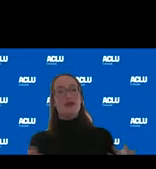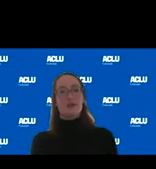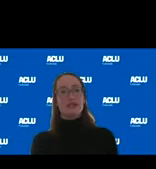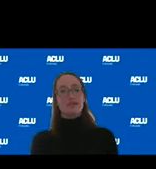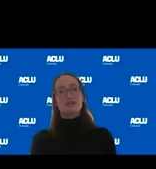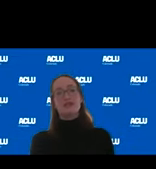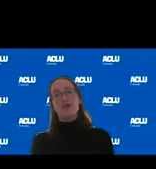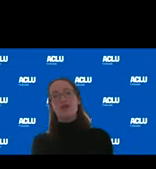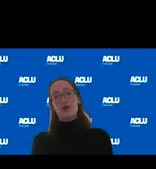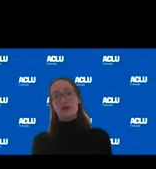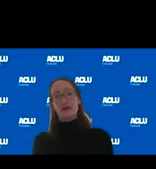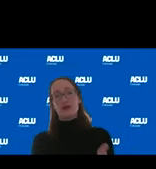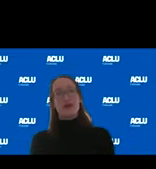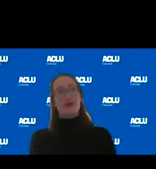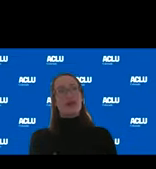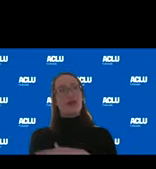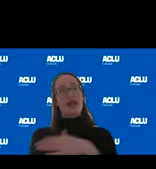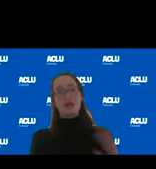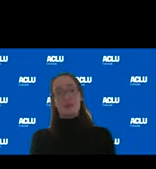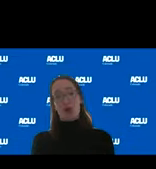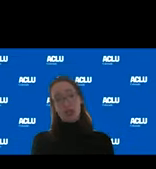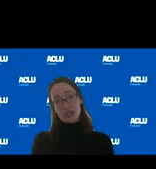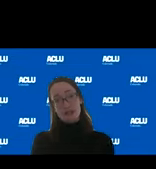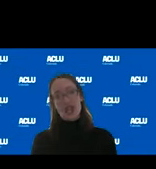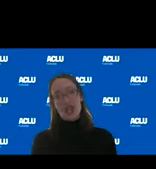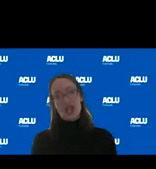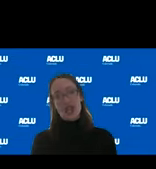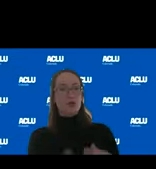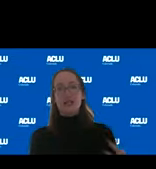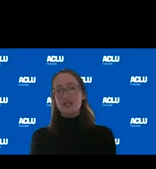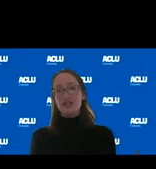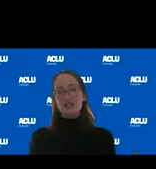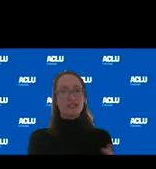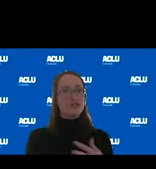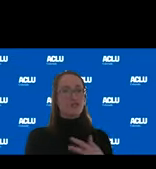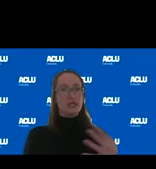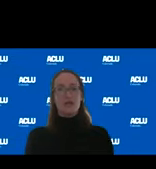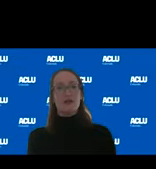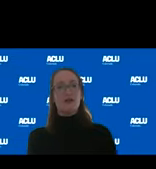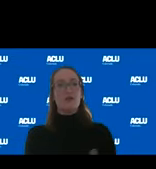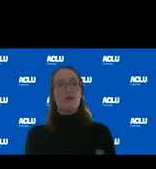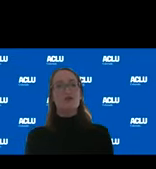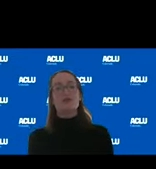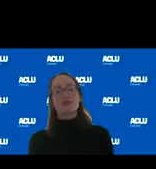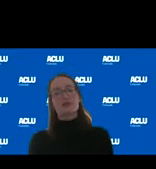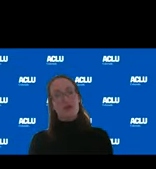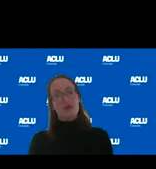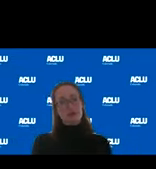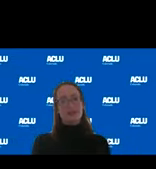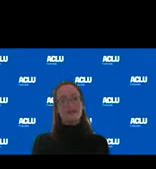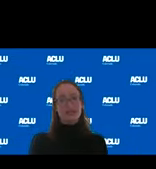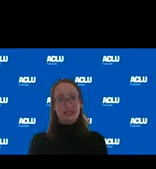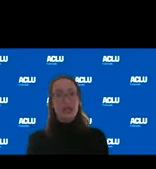there was in-person voting that occurred without any precautions or changes in the way this in-person voting